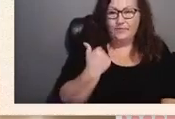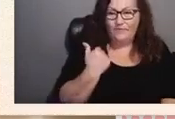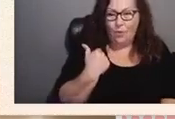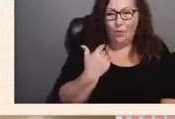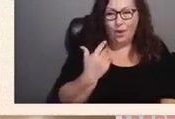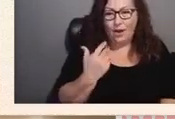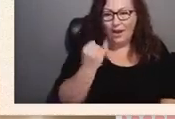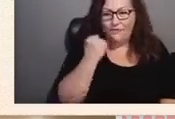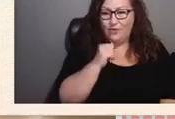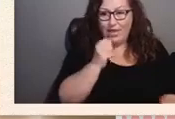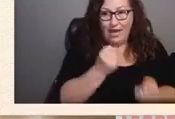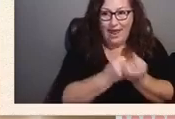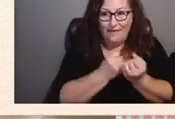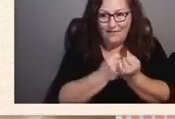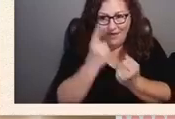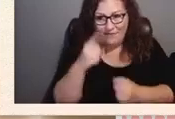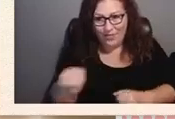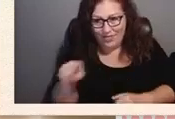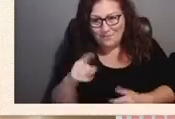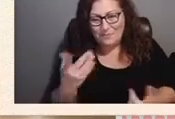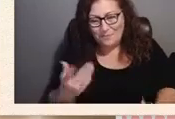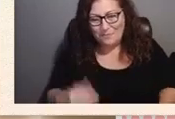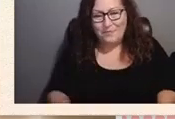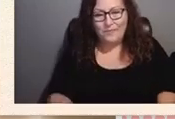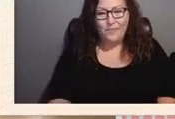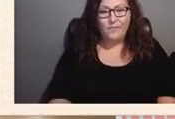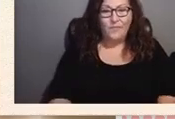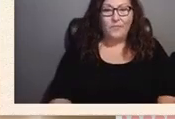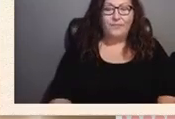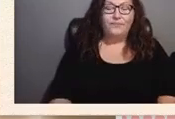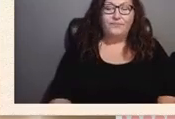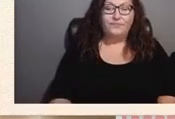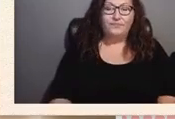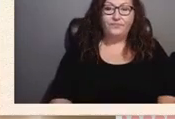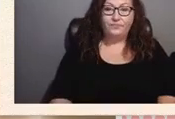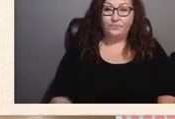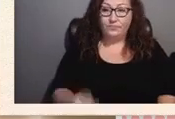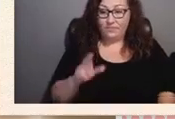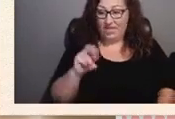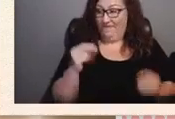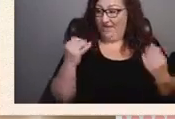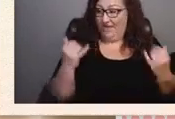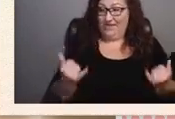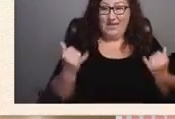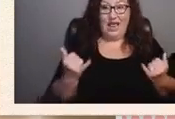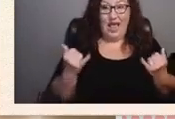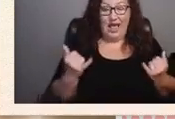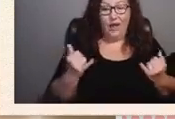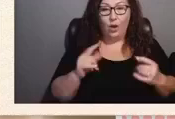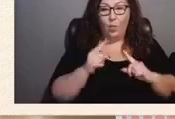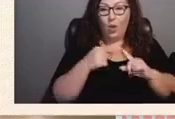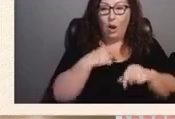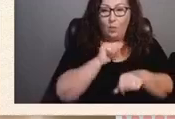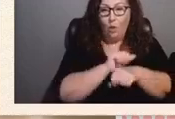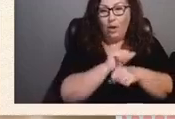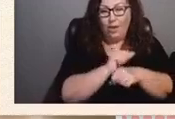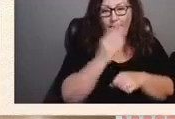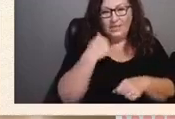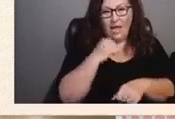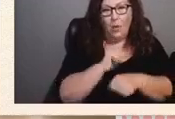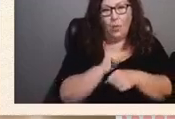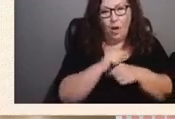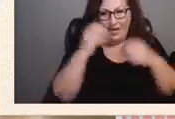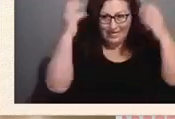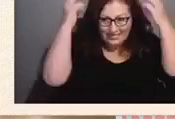advocating for them. And even today, when I'm working, because I work at Disney, which will bring